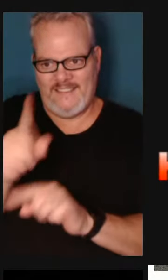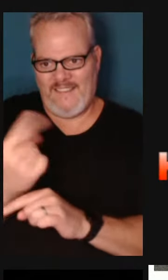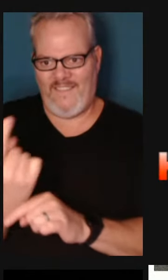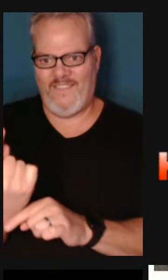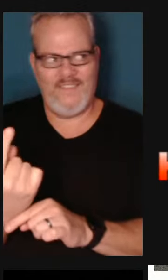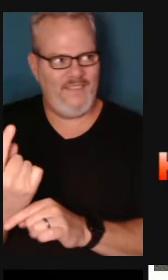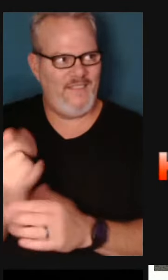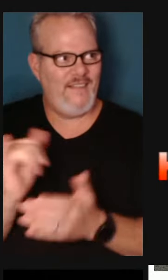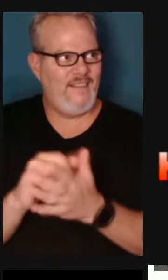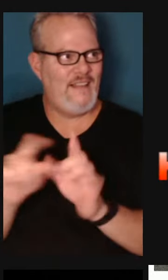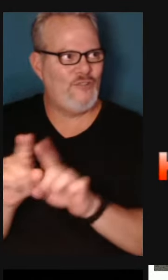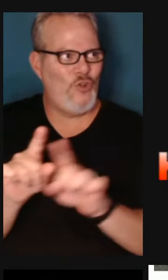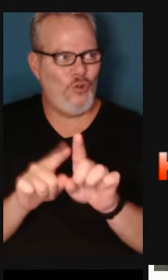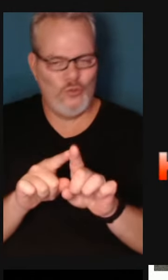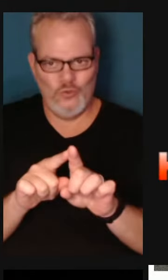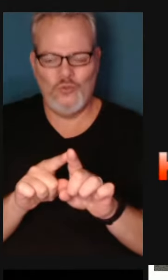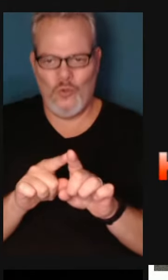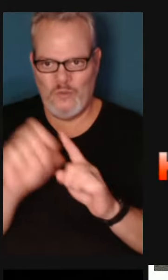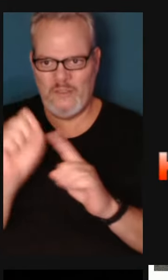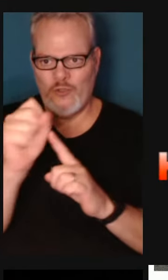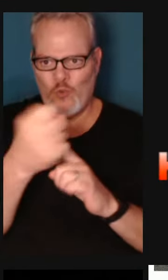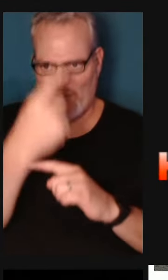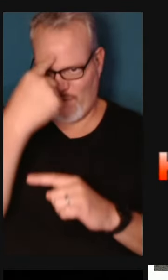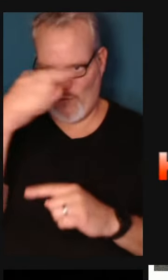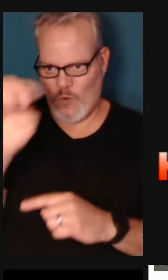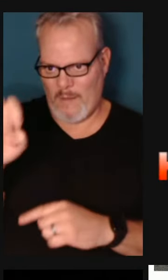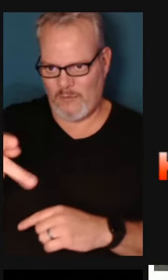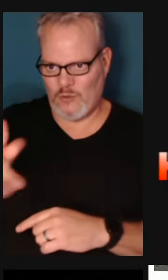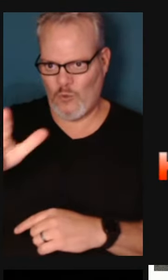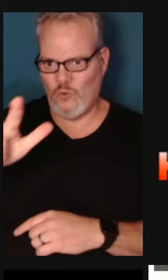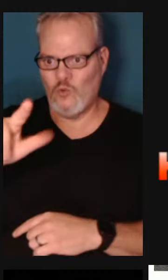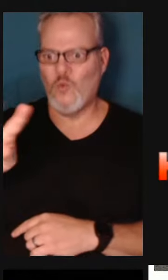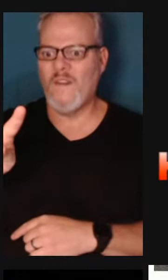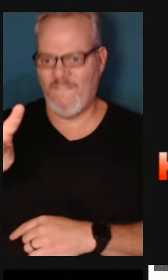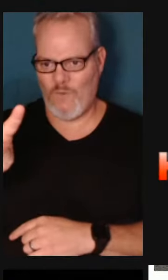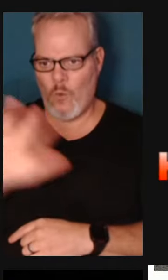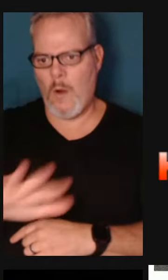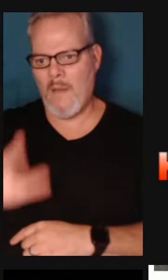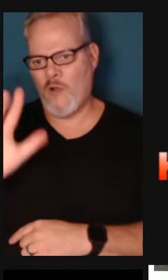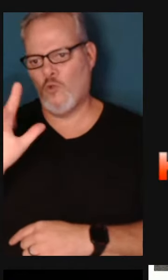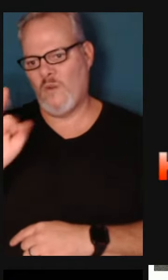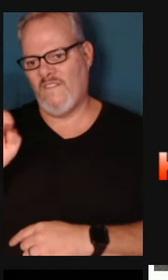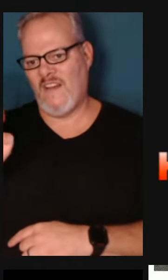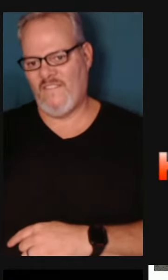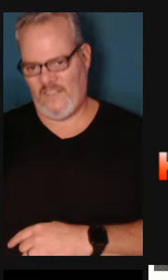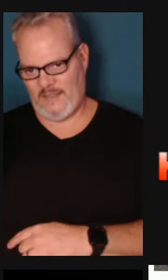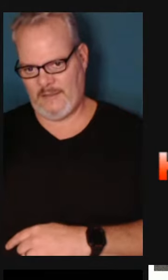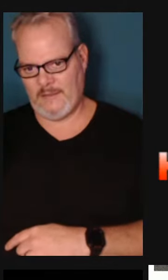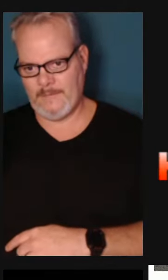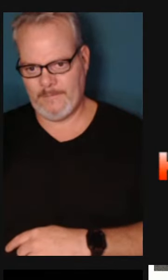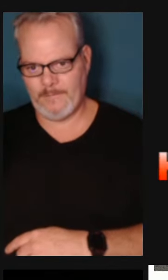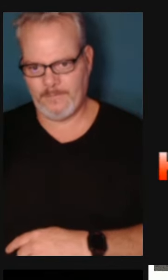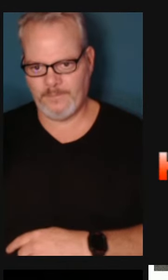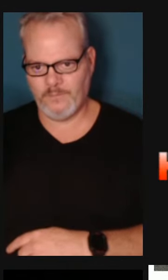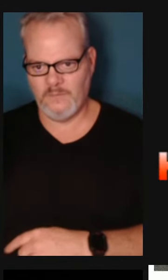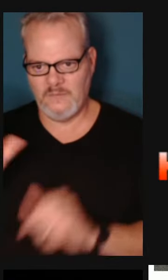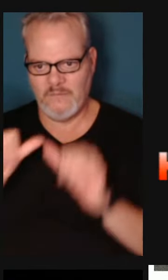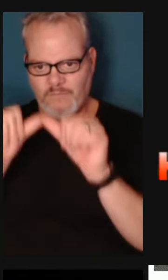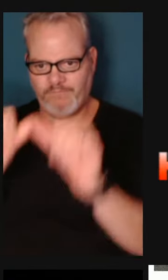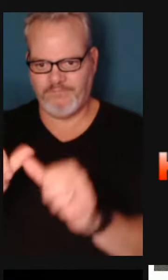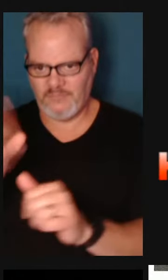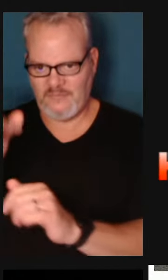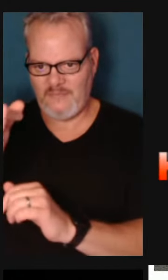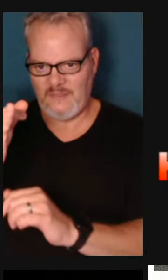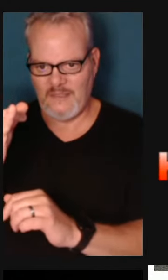also the case for episode 24, where it put out about 25 feet also, right, over 7.5 hours and then over 5